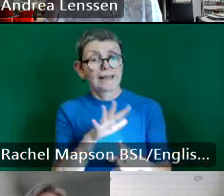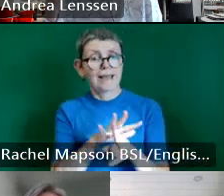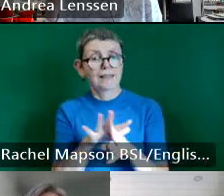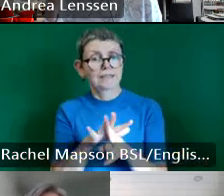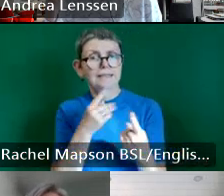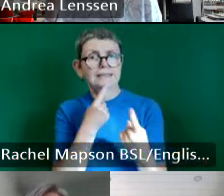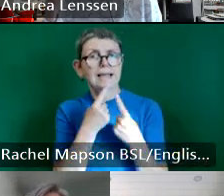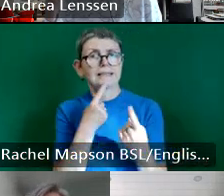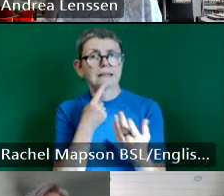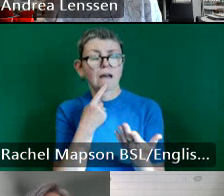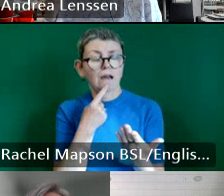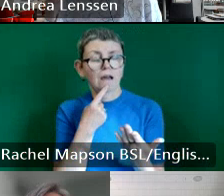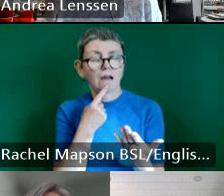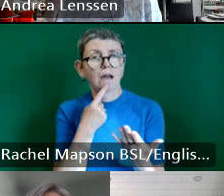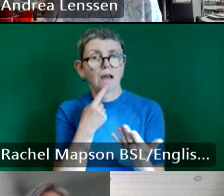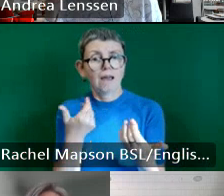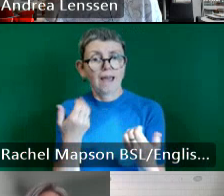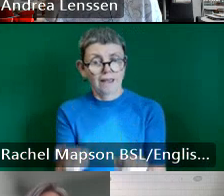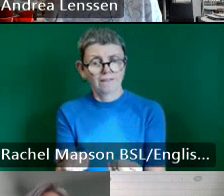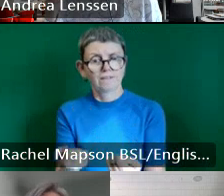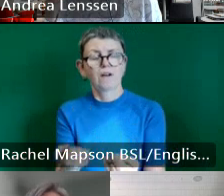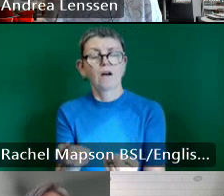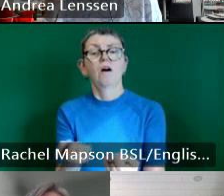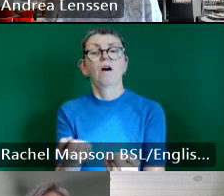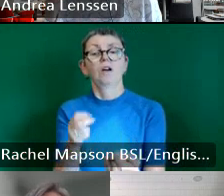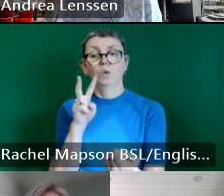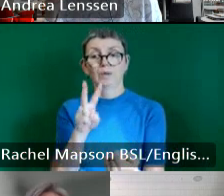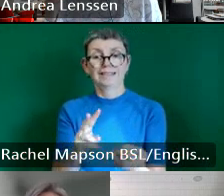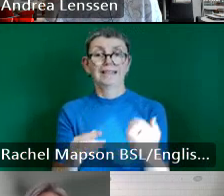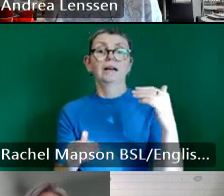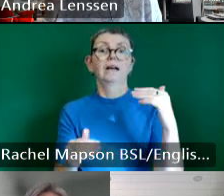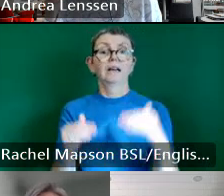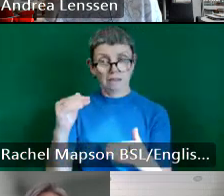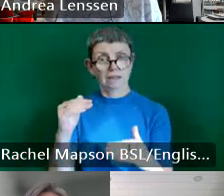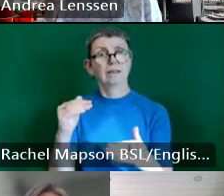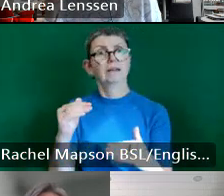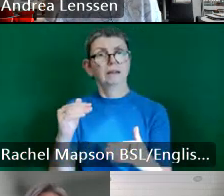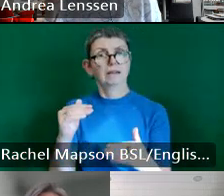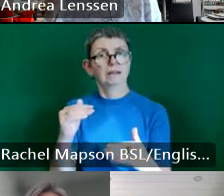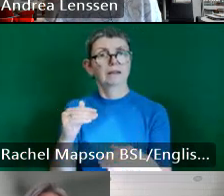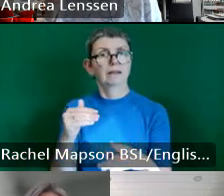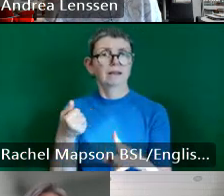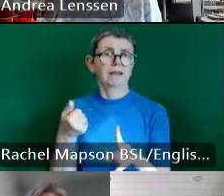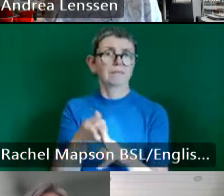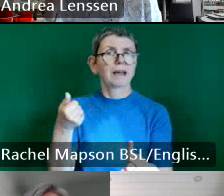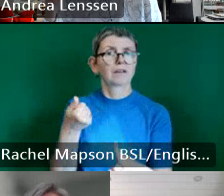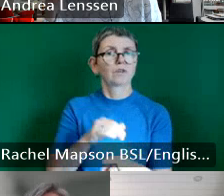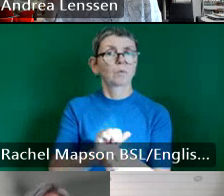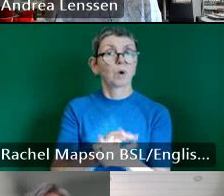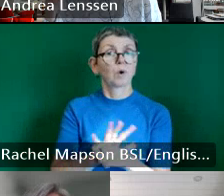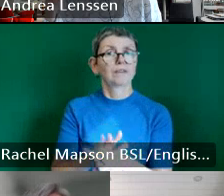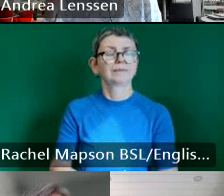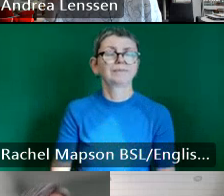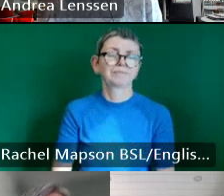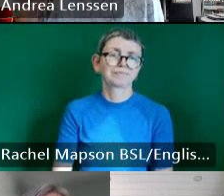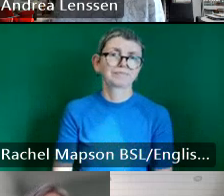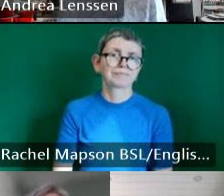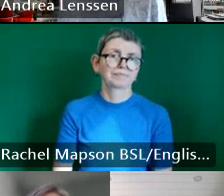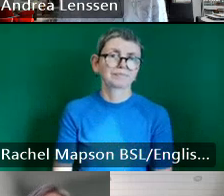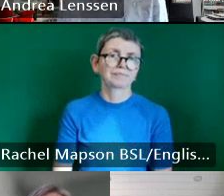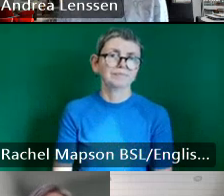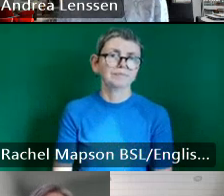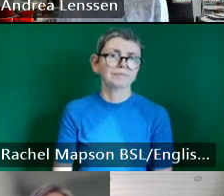a disparity in how groups were being impacted by COVID-19, right? Another way is